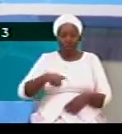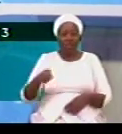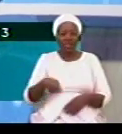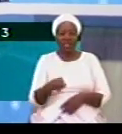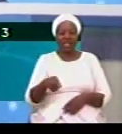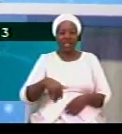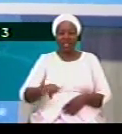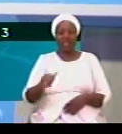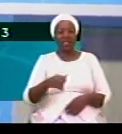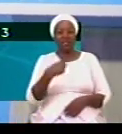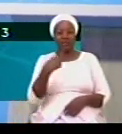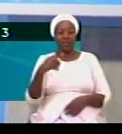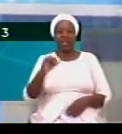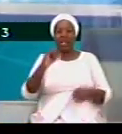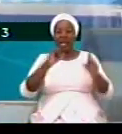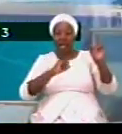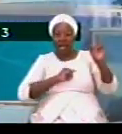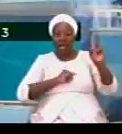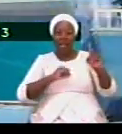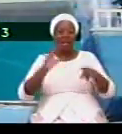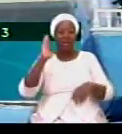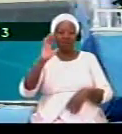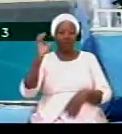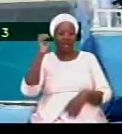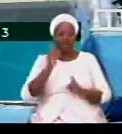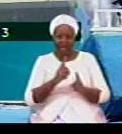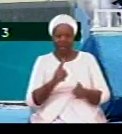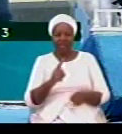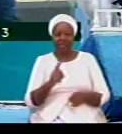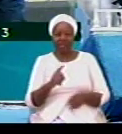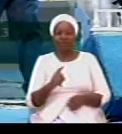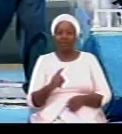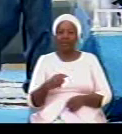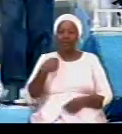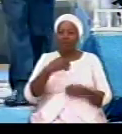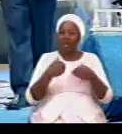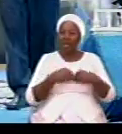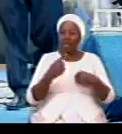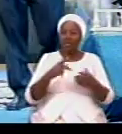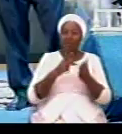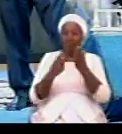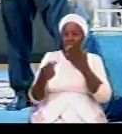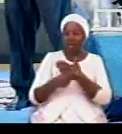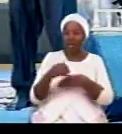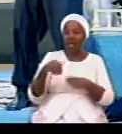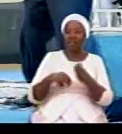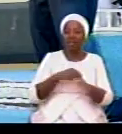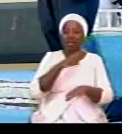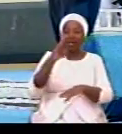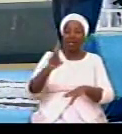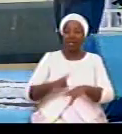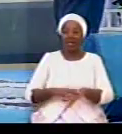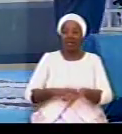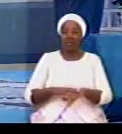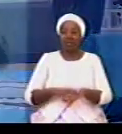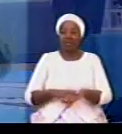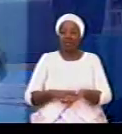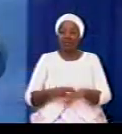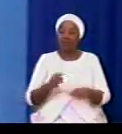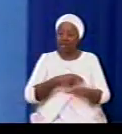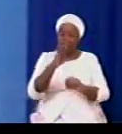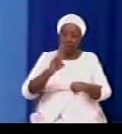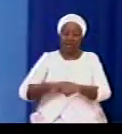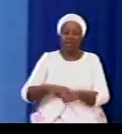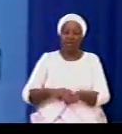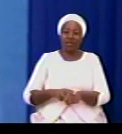had a crusade at the National Stadium in Lagos some years ago. And, you know, people came from all